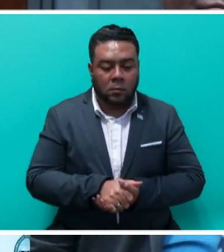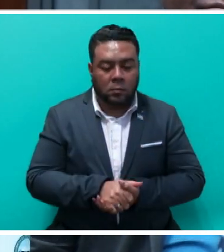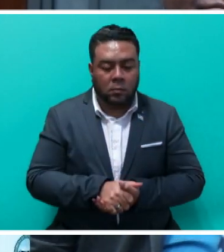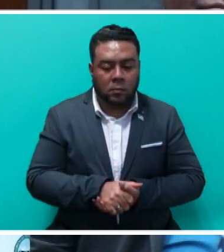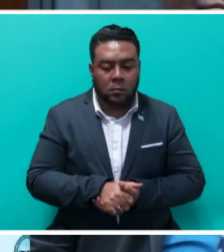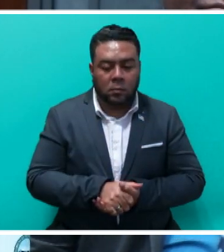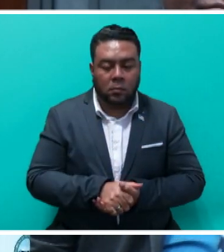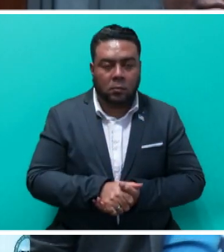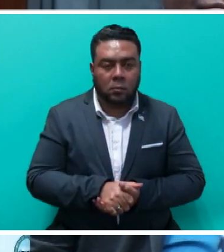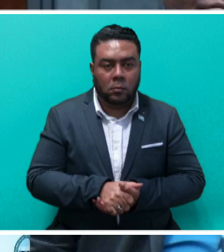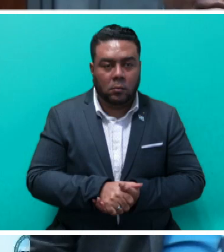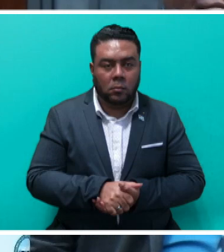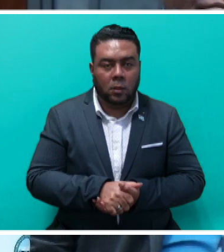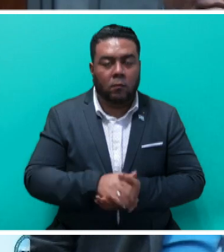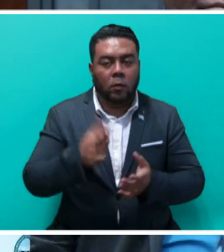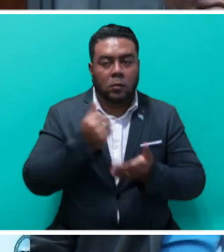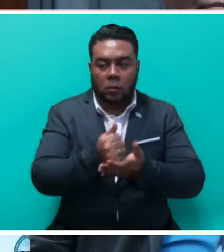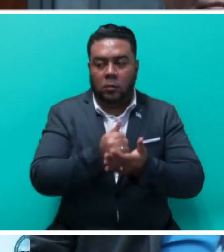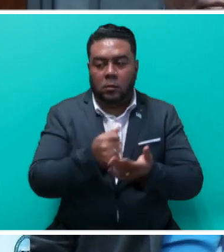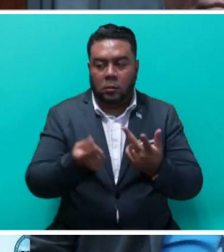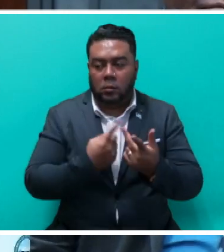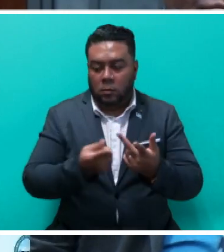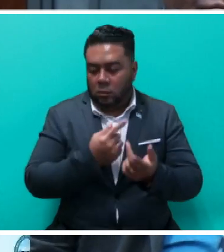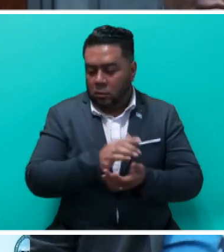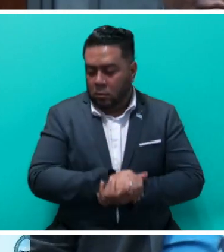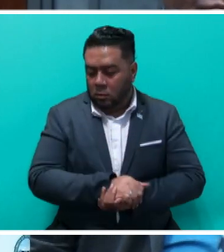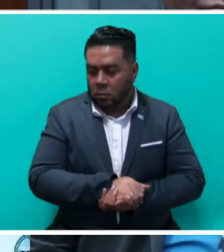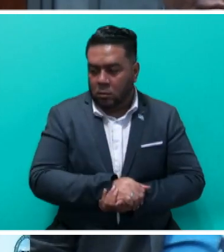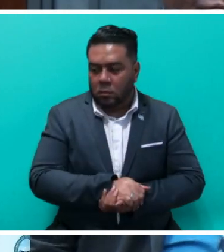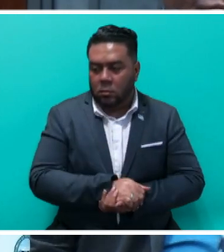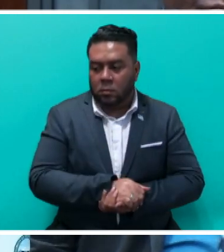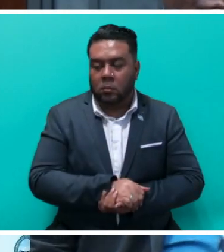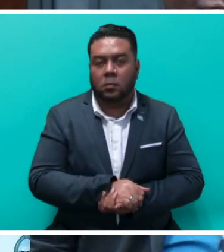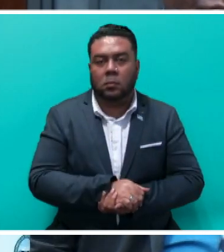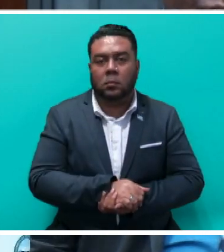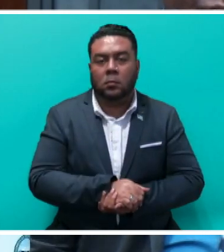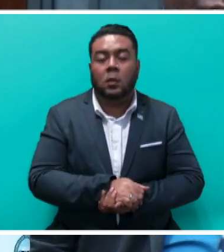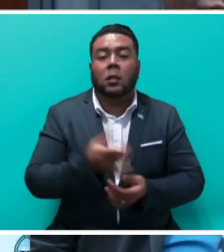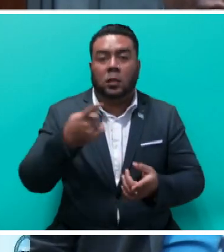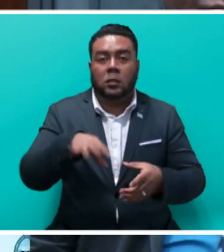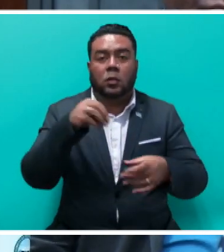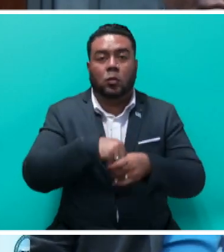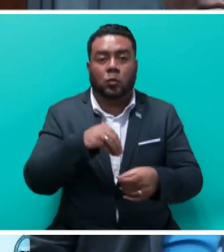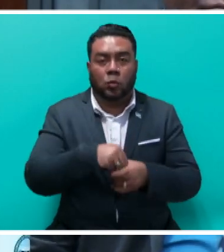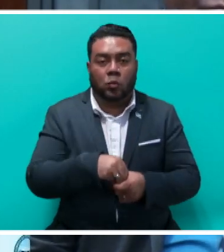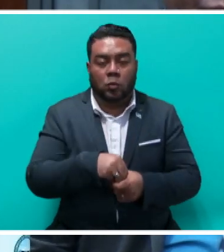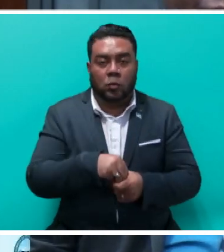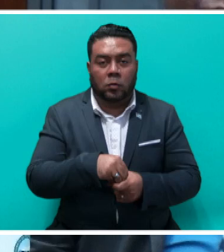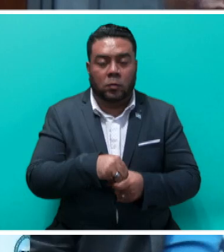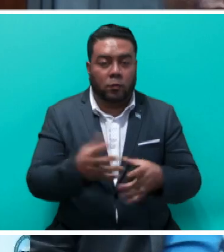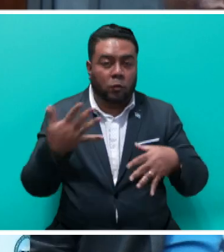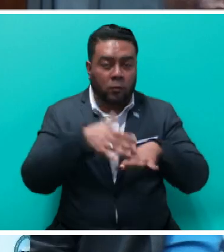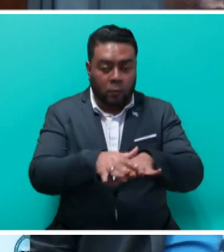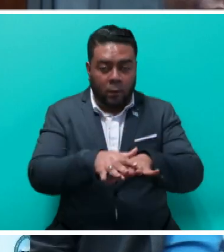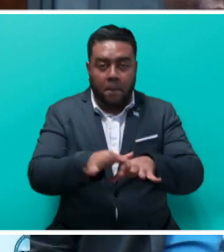to support an efficient public transportation system. This will include dedicated lanes for public service